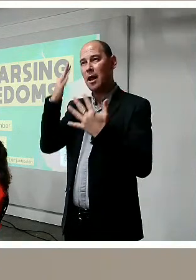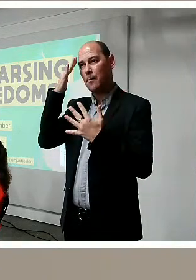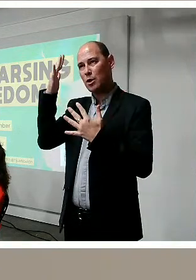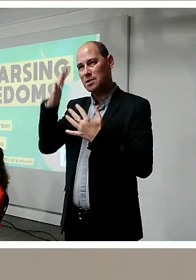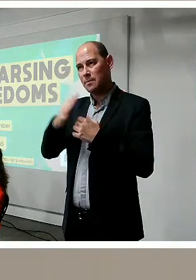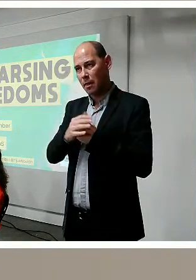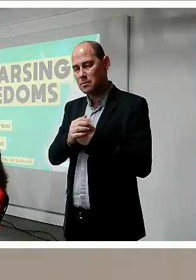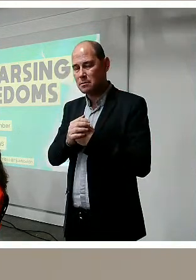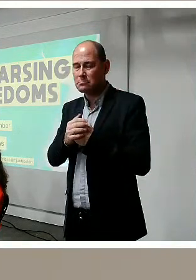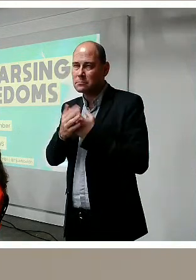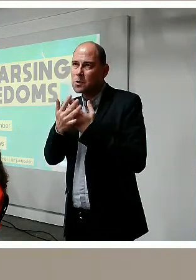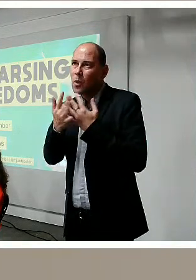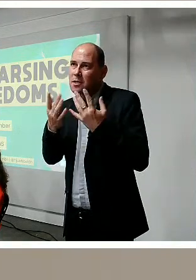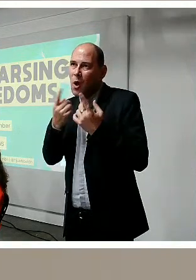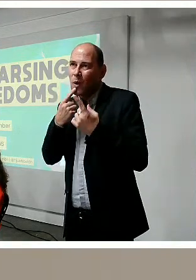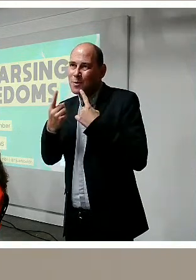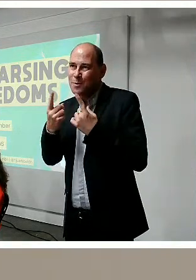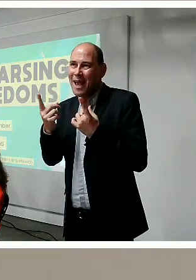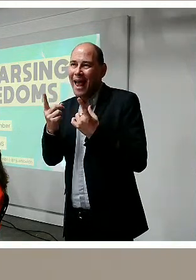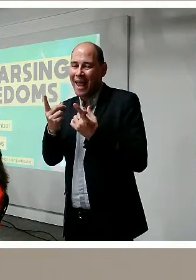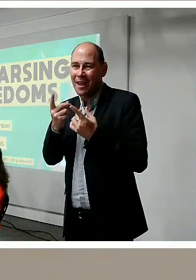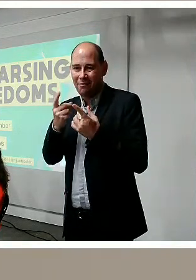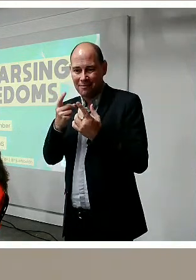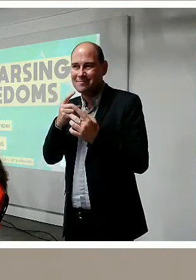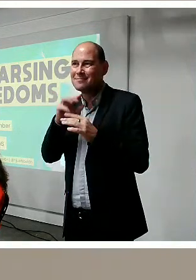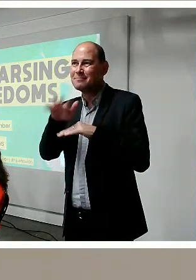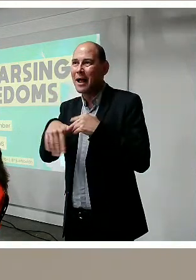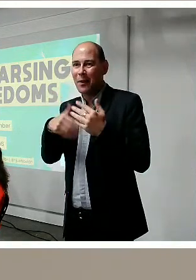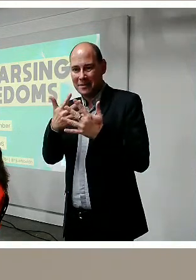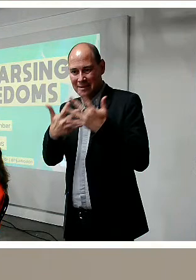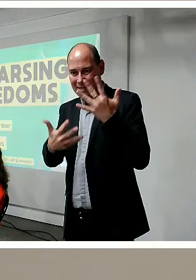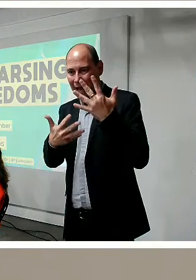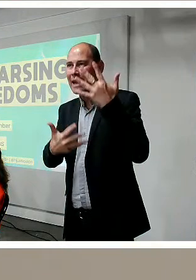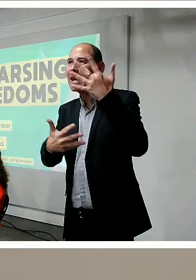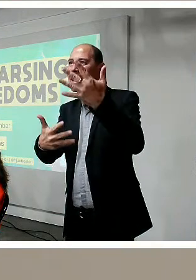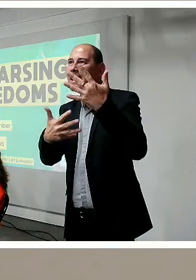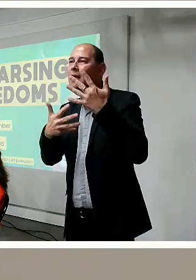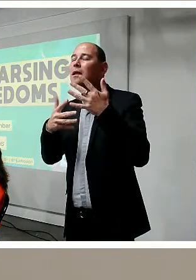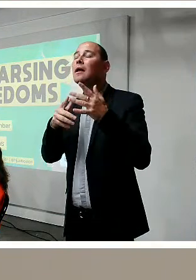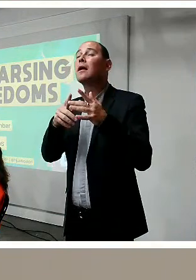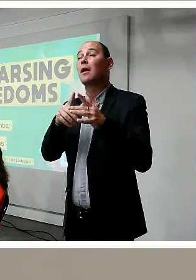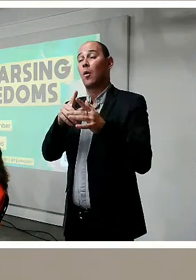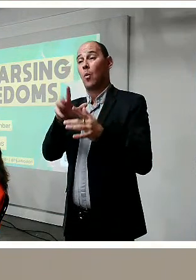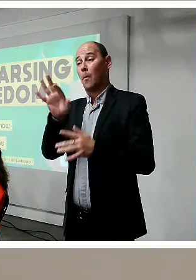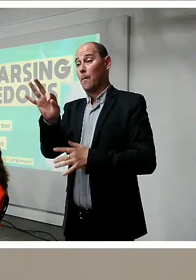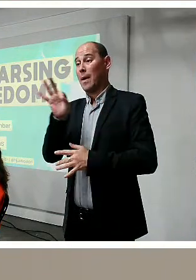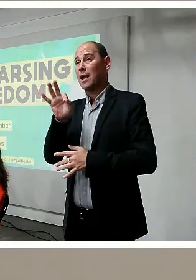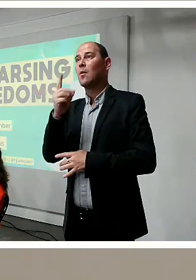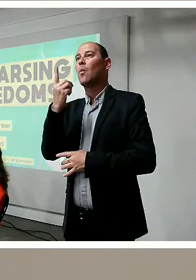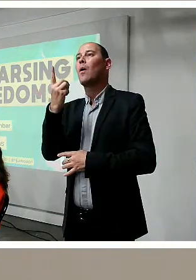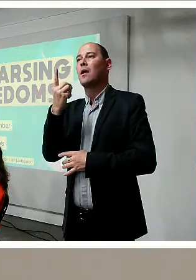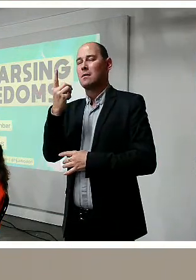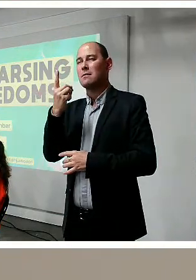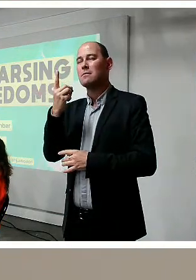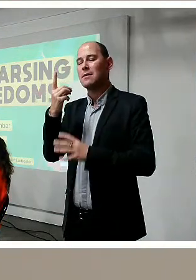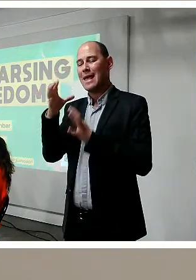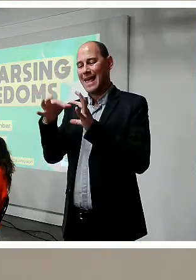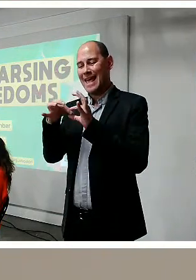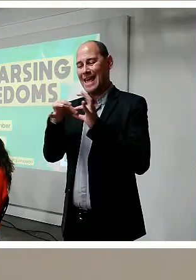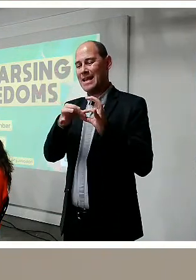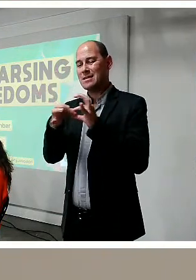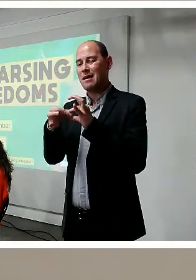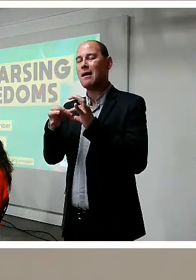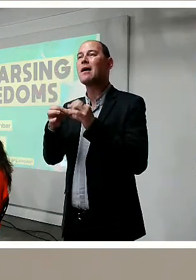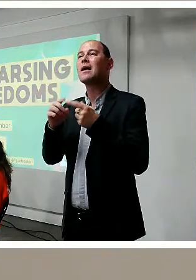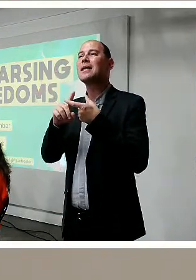there's a lot to say about those 10 things, but the reason I picked interdependence was because I think that